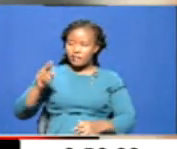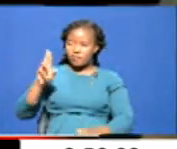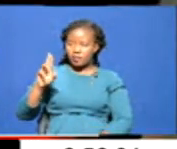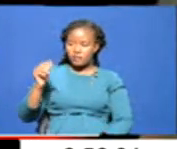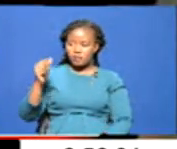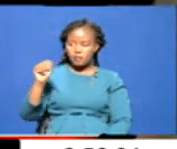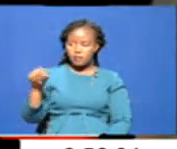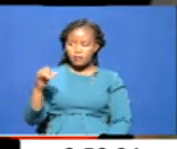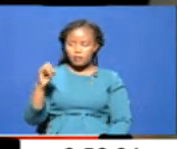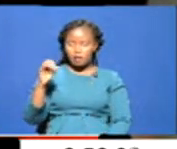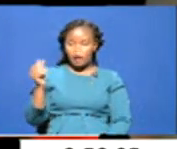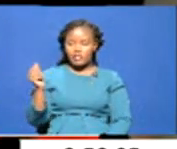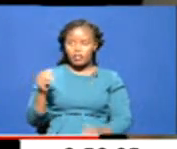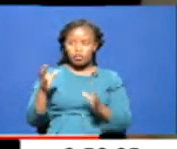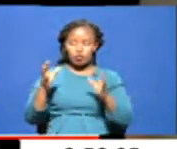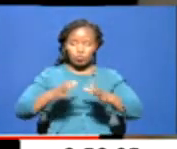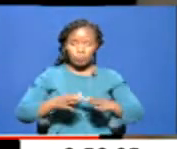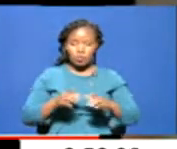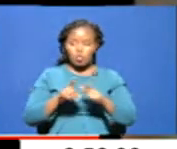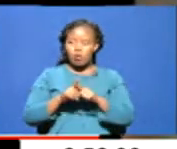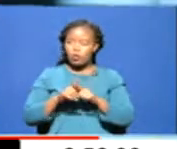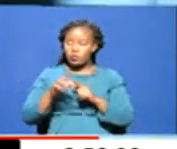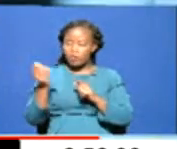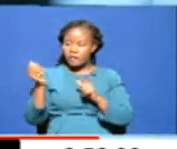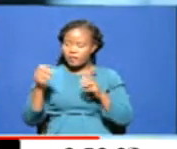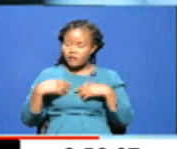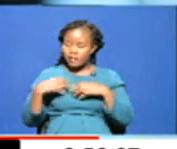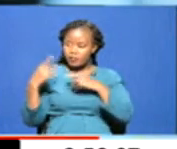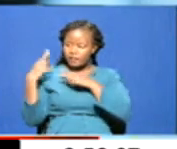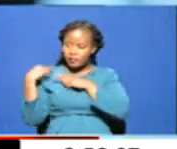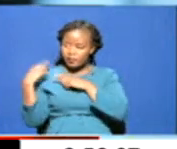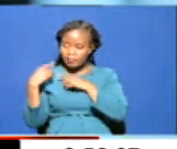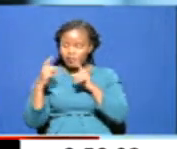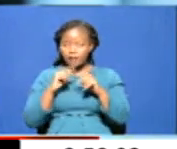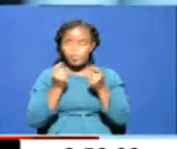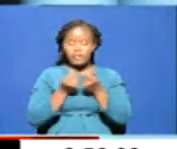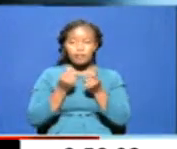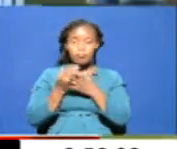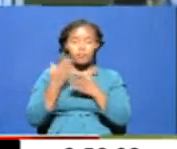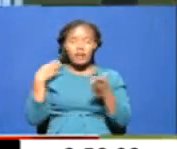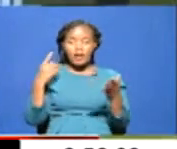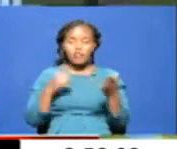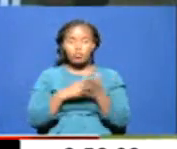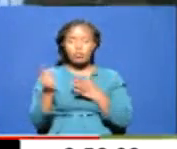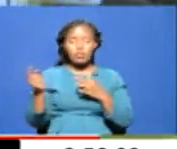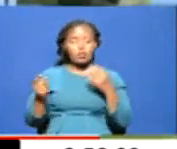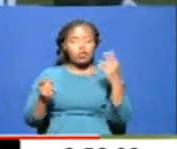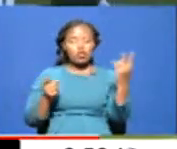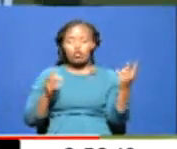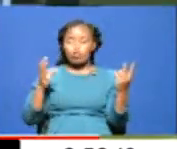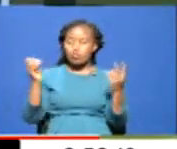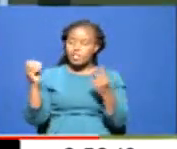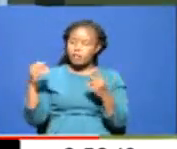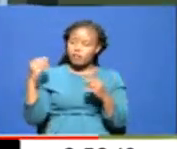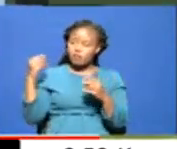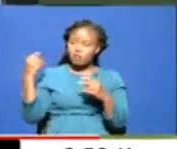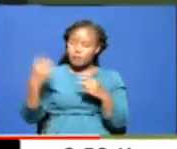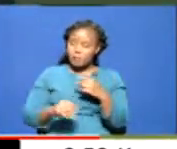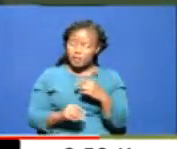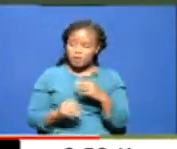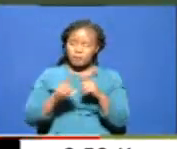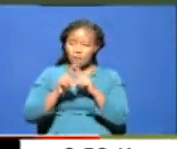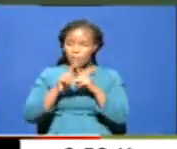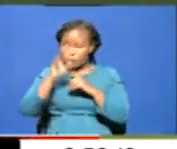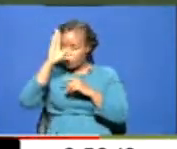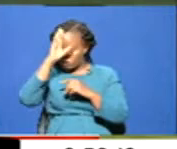the reins from Michael Carrick, who was in temporary charge of the team for last week's 2-0 Champions League win over Villarreal, as well as Sunday's 1-1